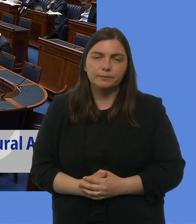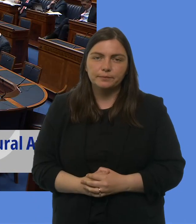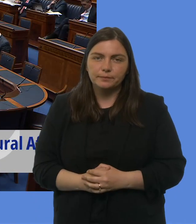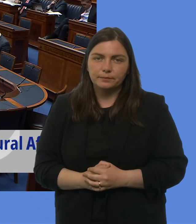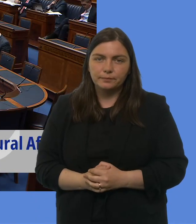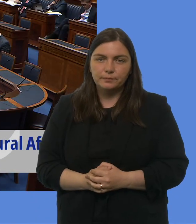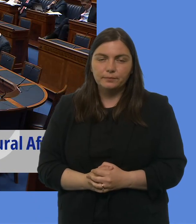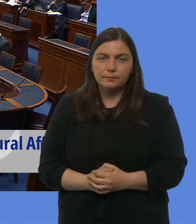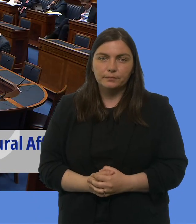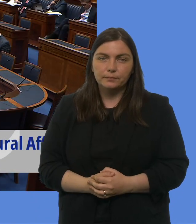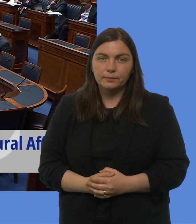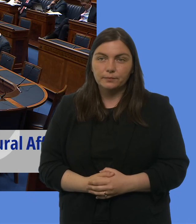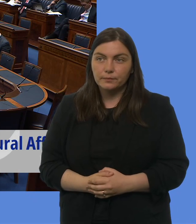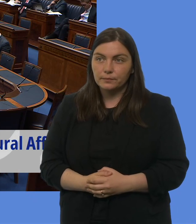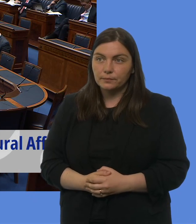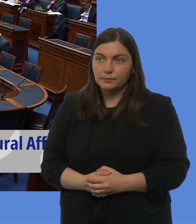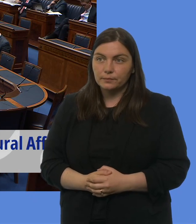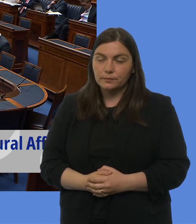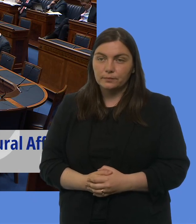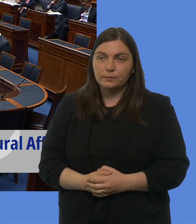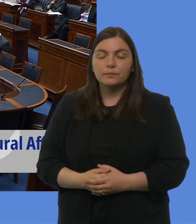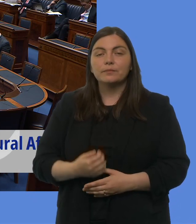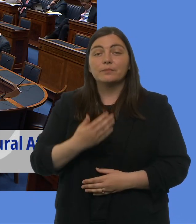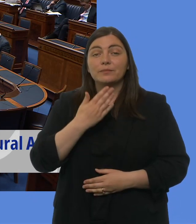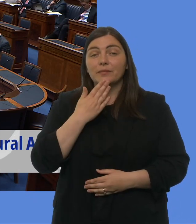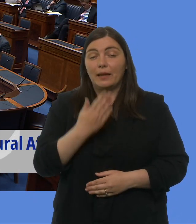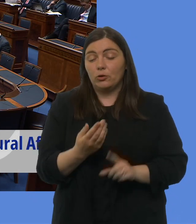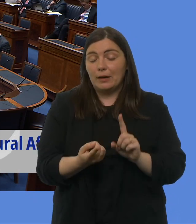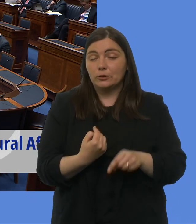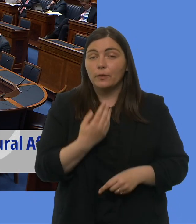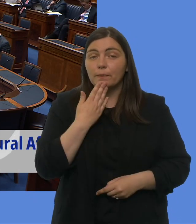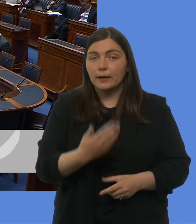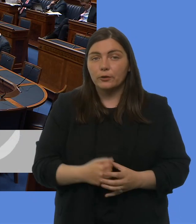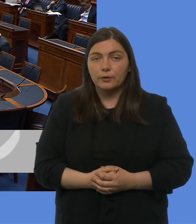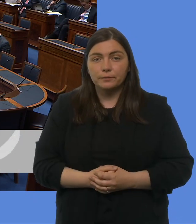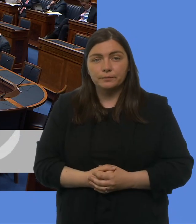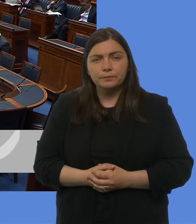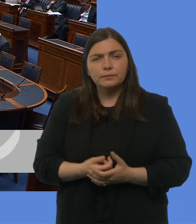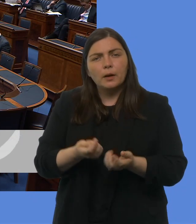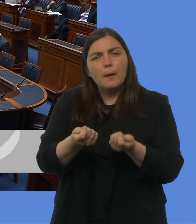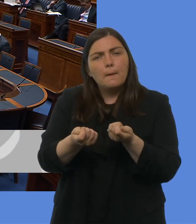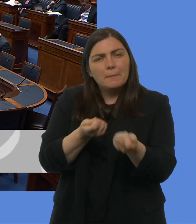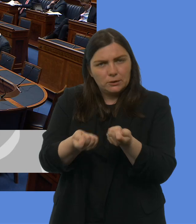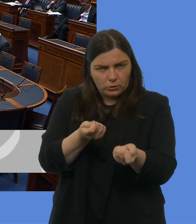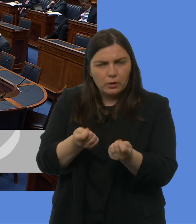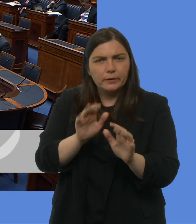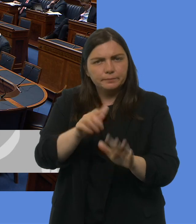Keith Buchanan. Thank you, Minister, for the first answer. Minister, what more do you think you could do from an educational point of